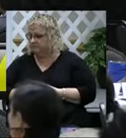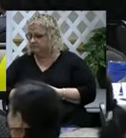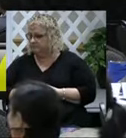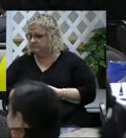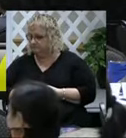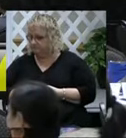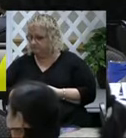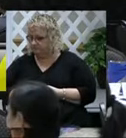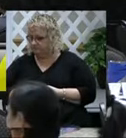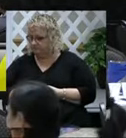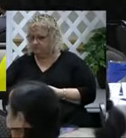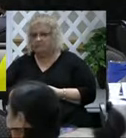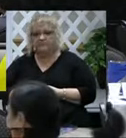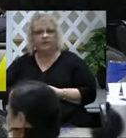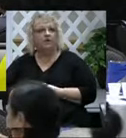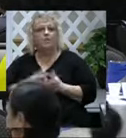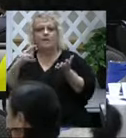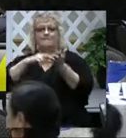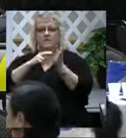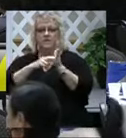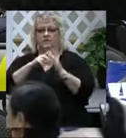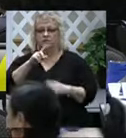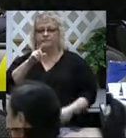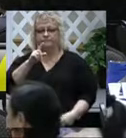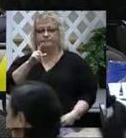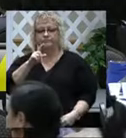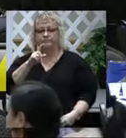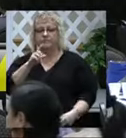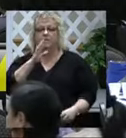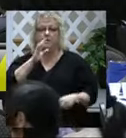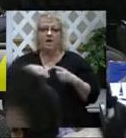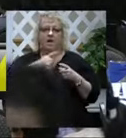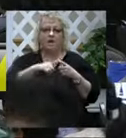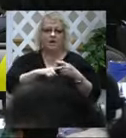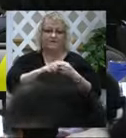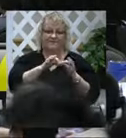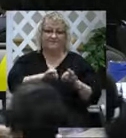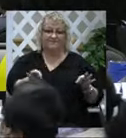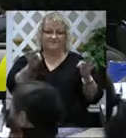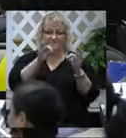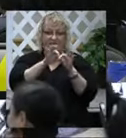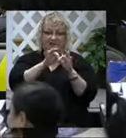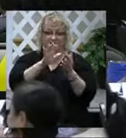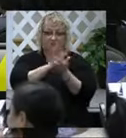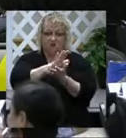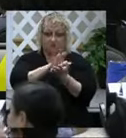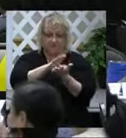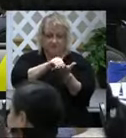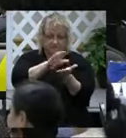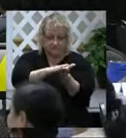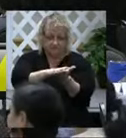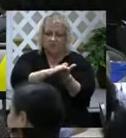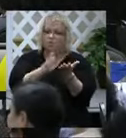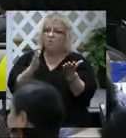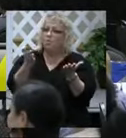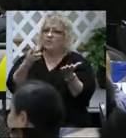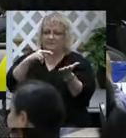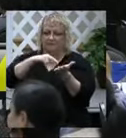it's good to define what it is we're talking about. If we're going to talk about vital documents, we should better get a better sense of what we mean,